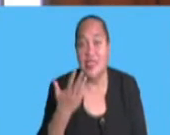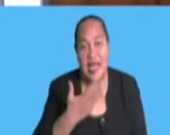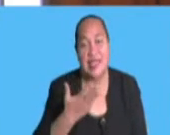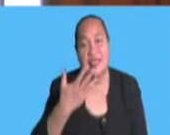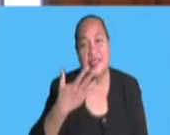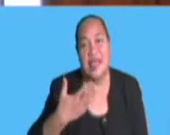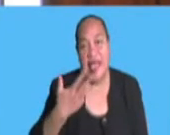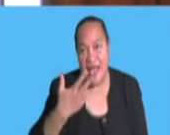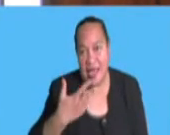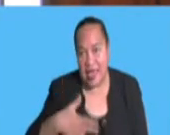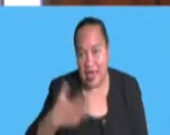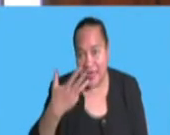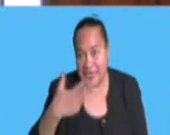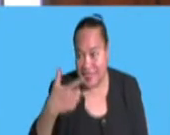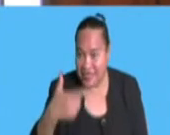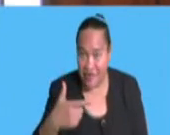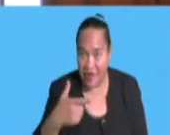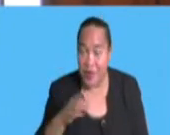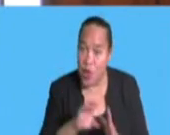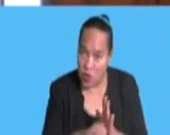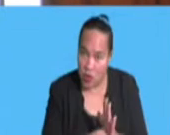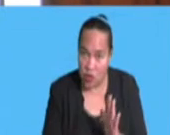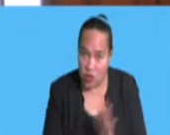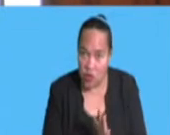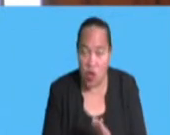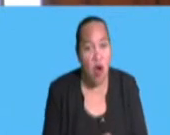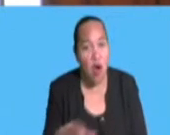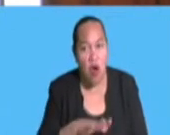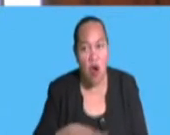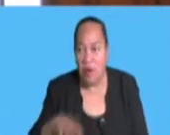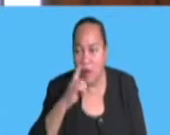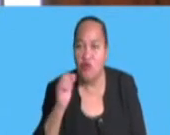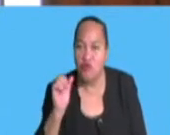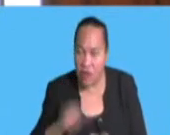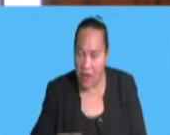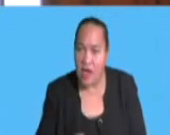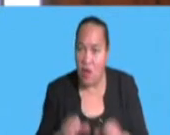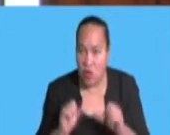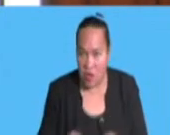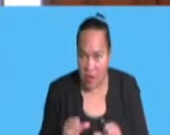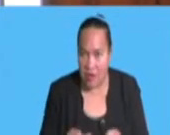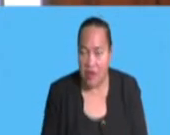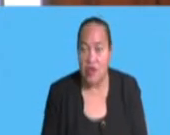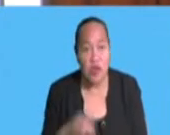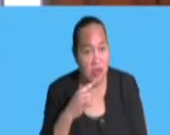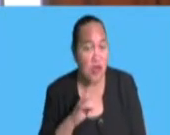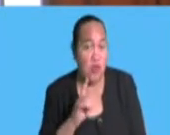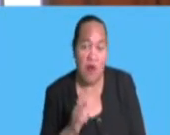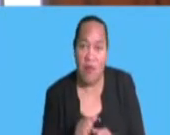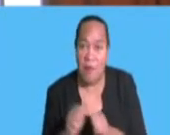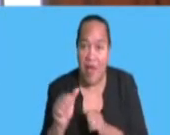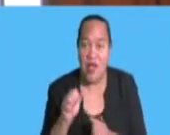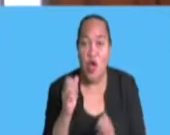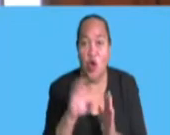Constitution, where everyone's interest was protected, was multiracial, and claimed internationally as one of the best constitutions in